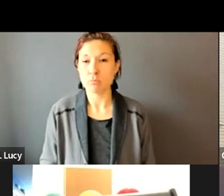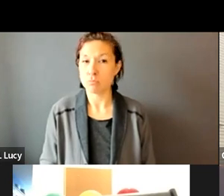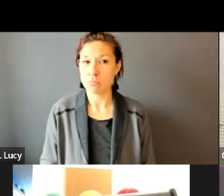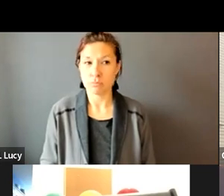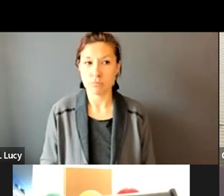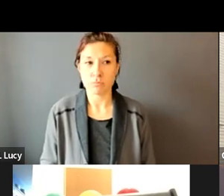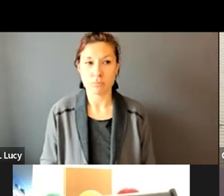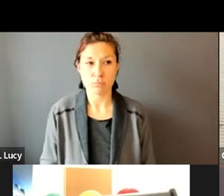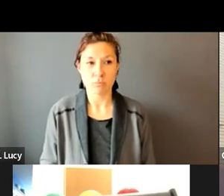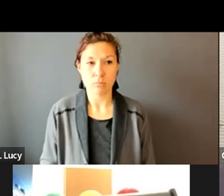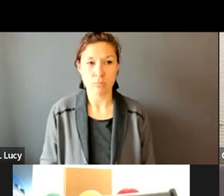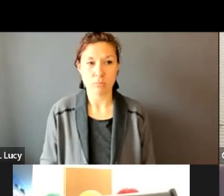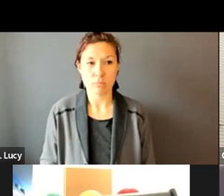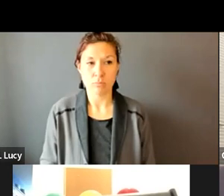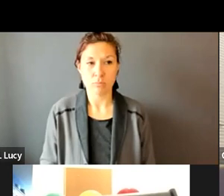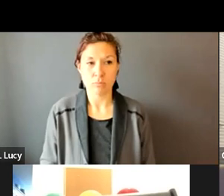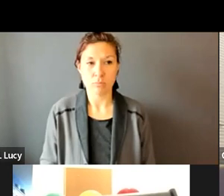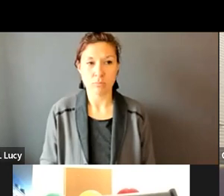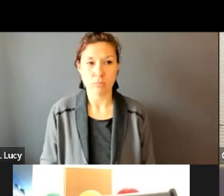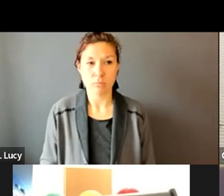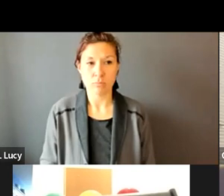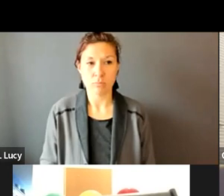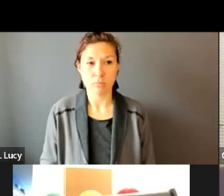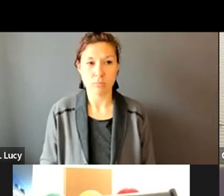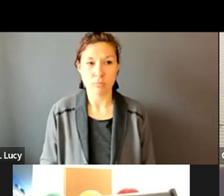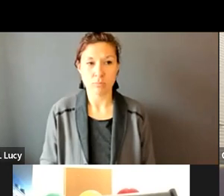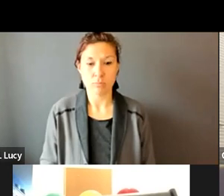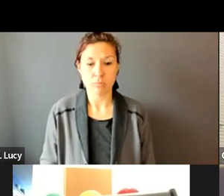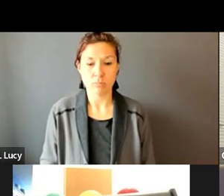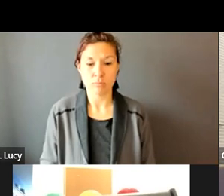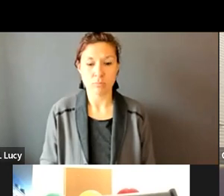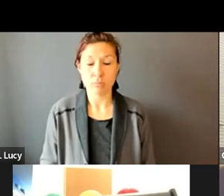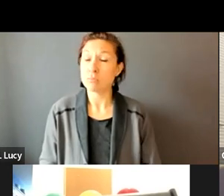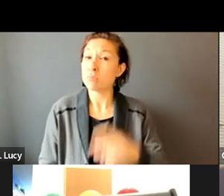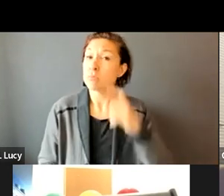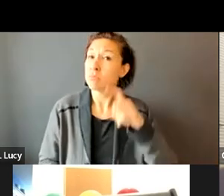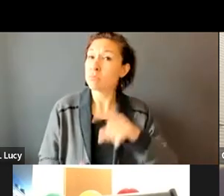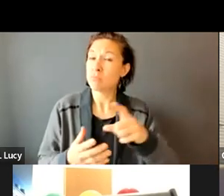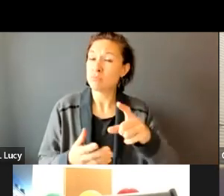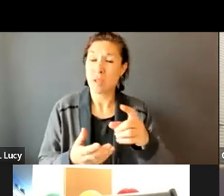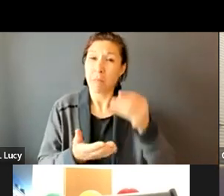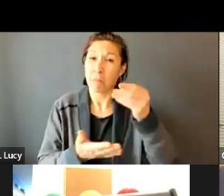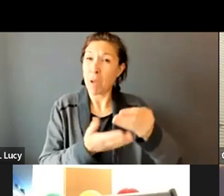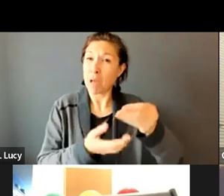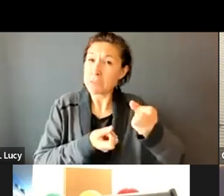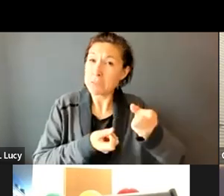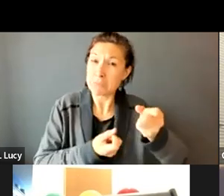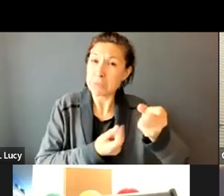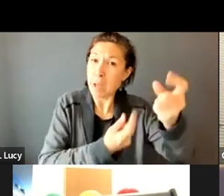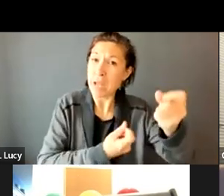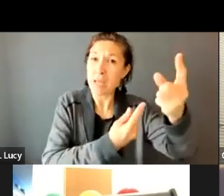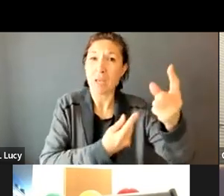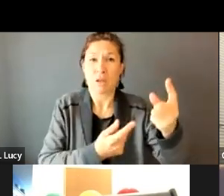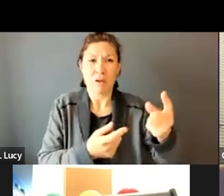escuelas we noticed that you're putting a lot of money in positions outside of the